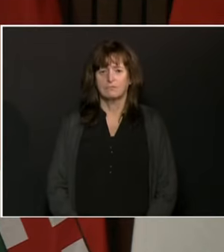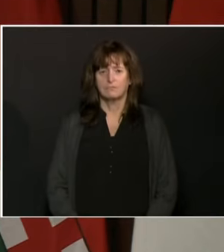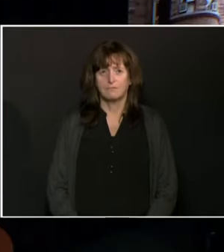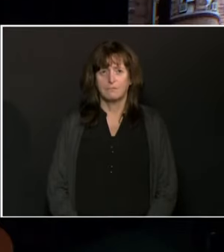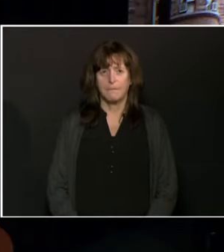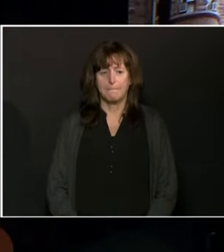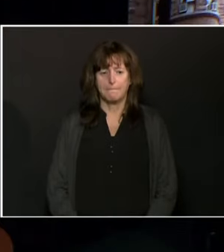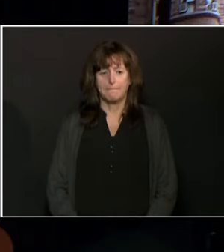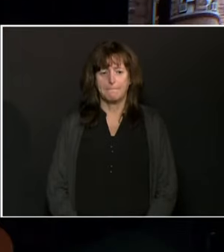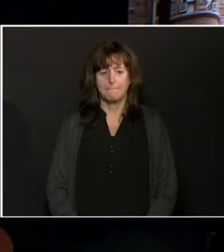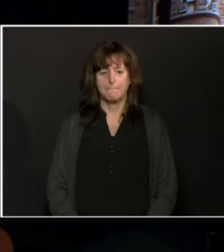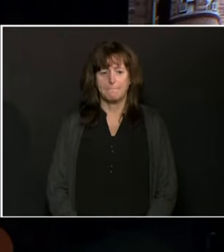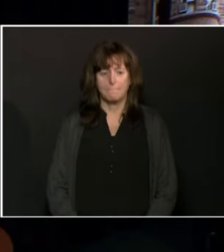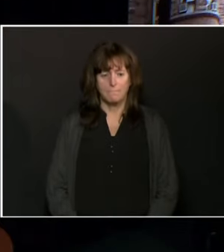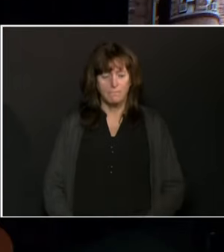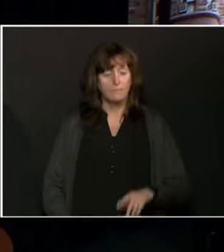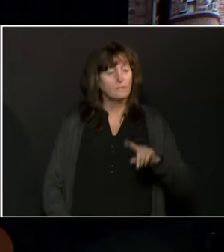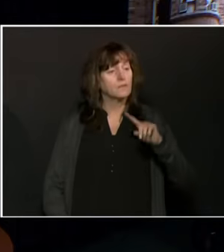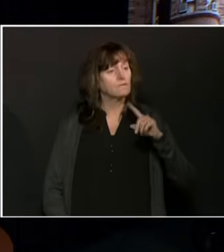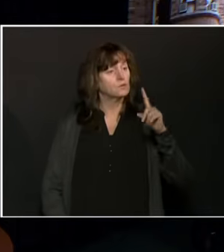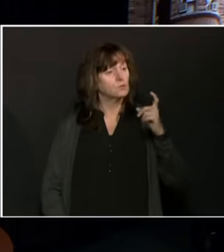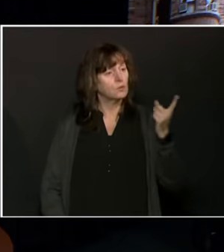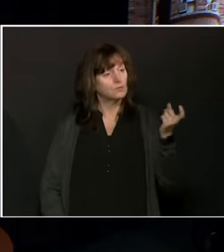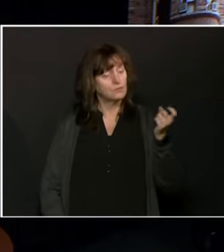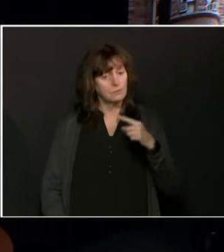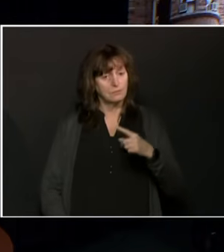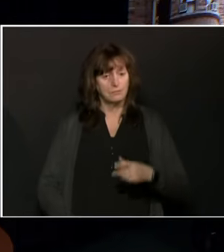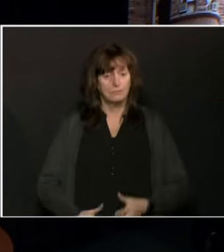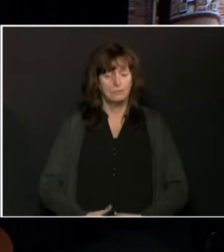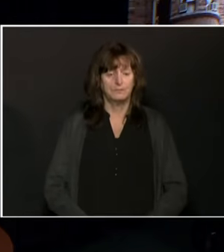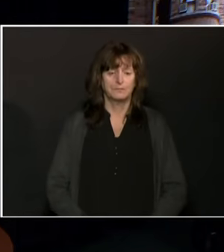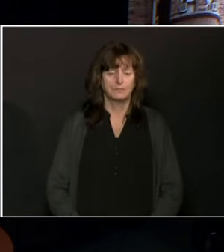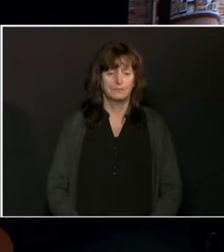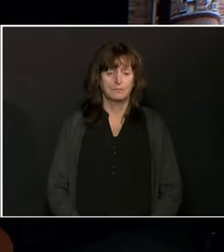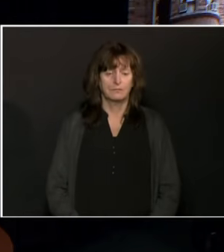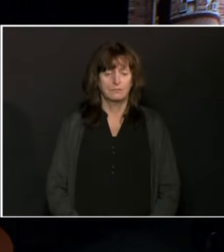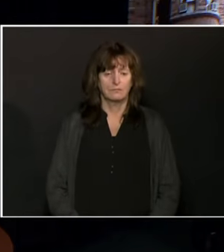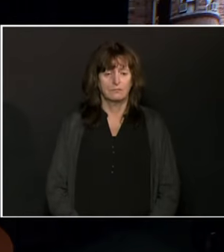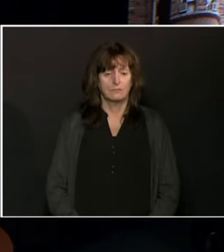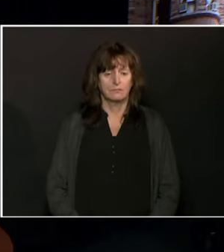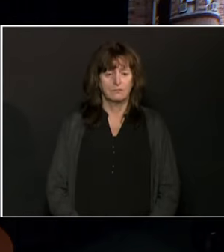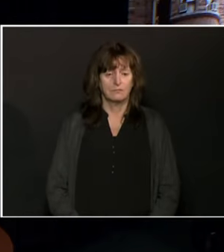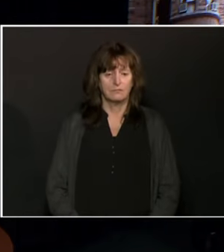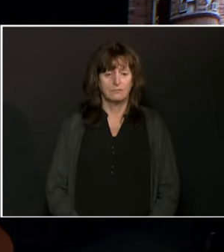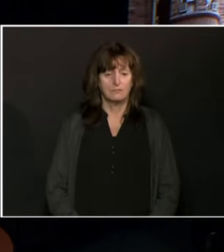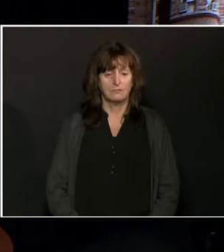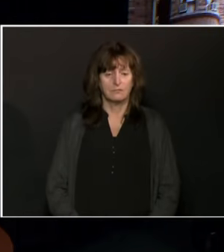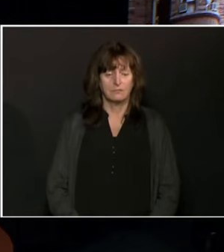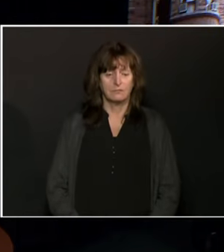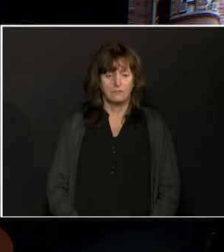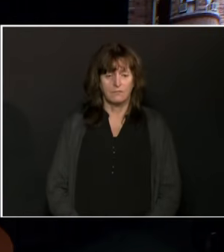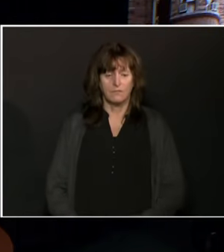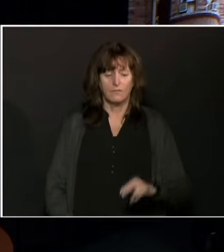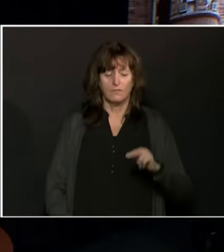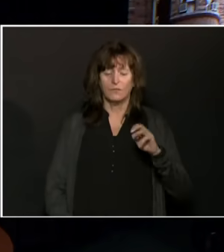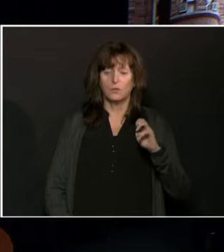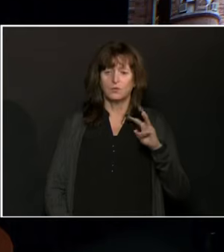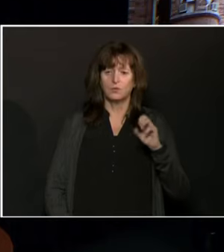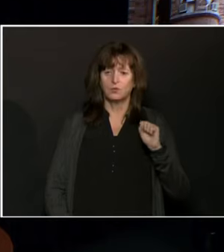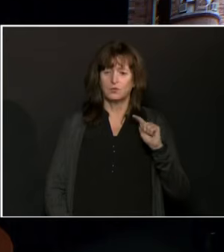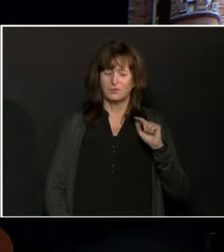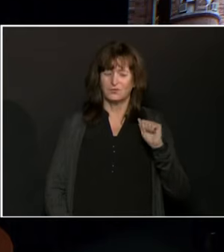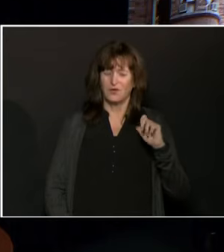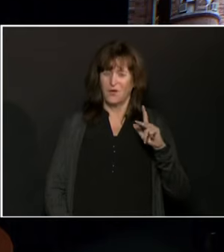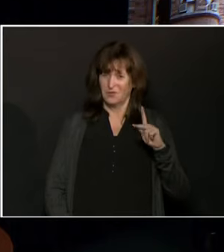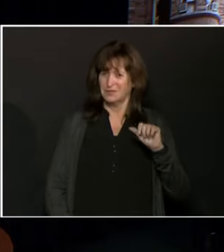first question, please. First question comes from Ashley Legasic with News Talk 1010. Please go ahead. Hi, thank you,